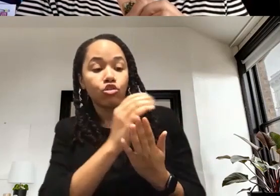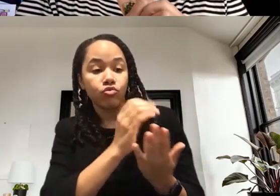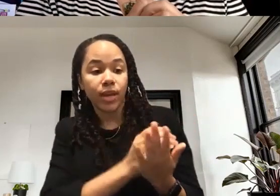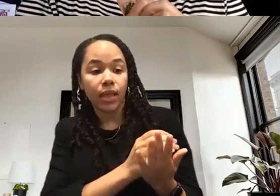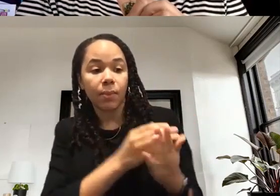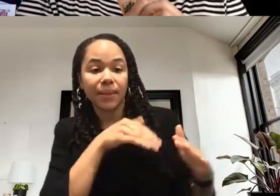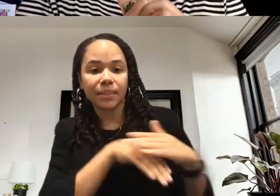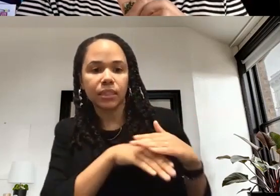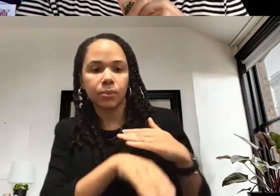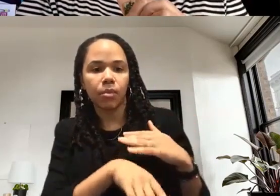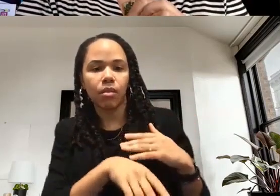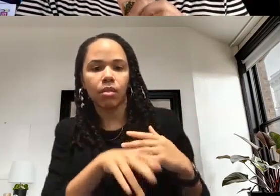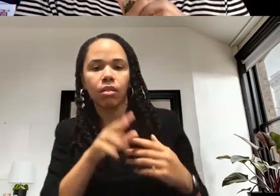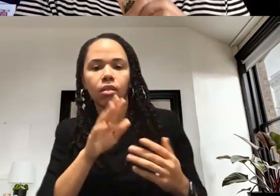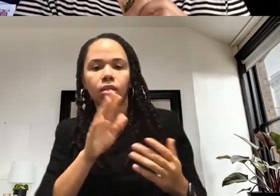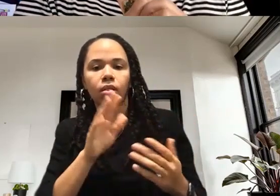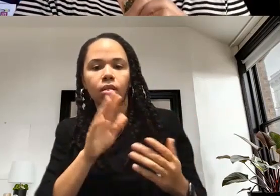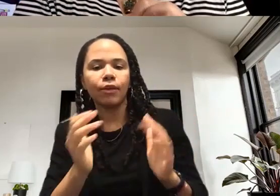tools themselves?